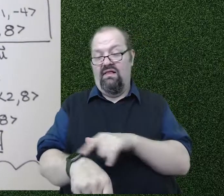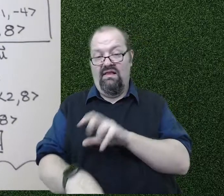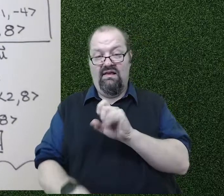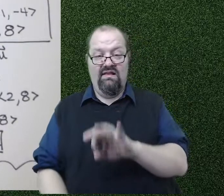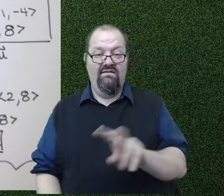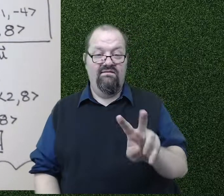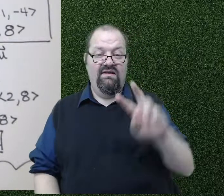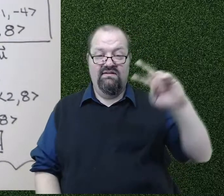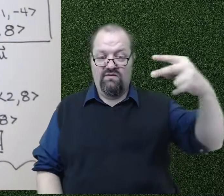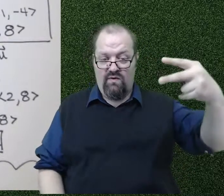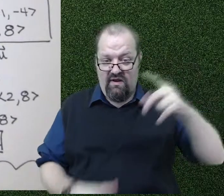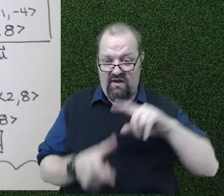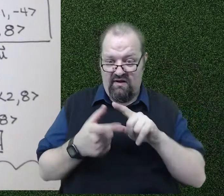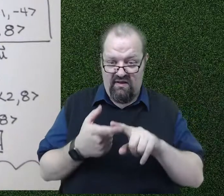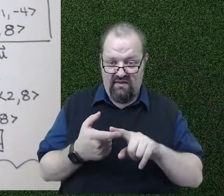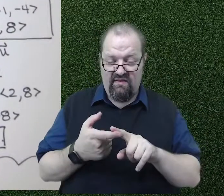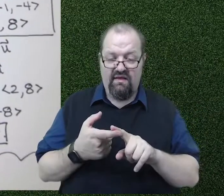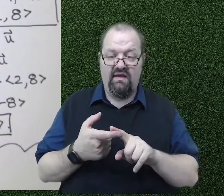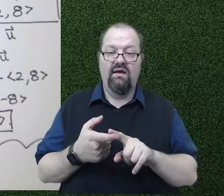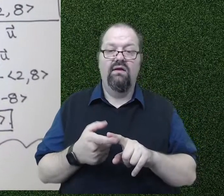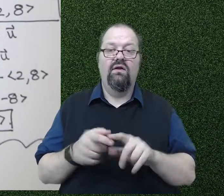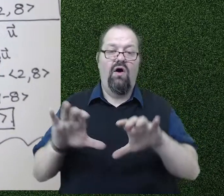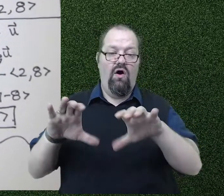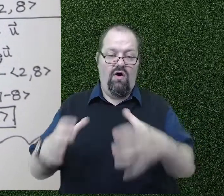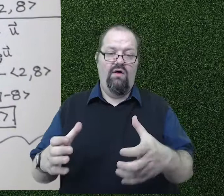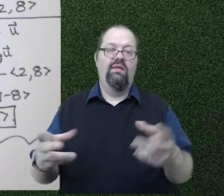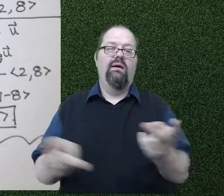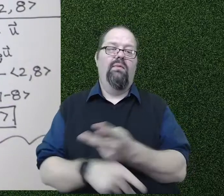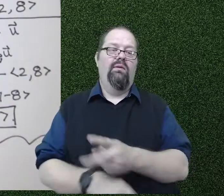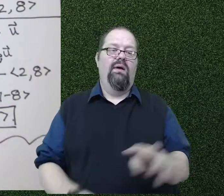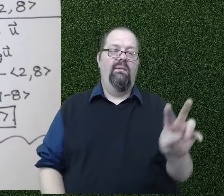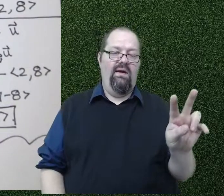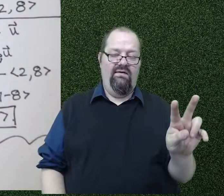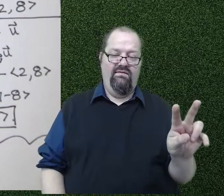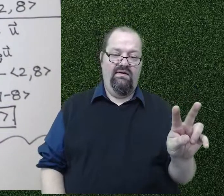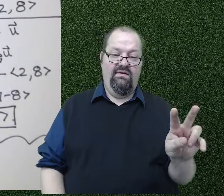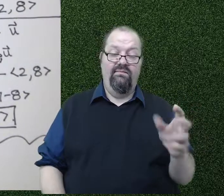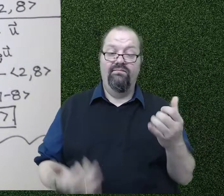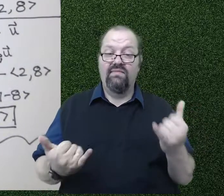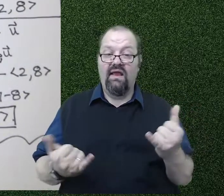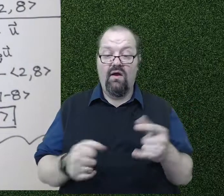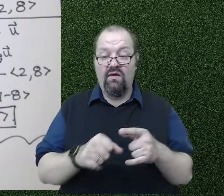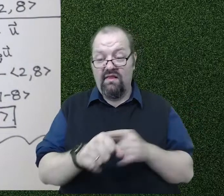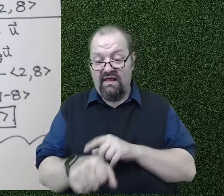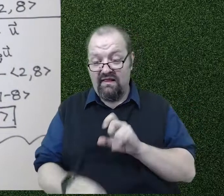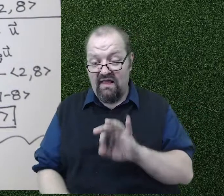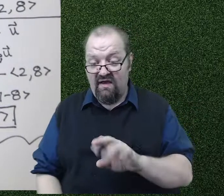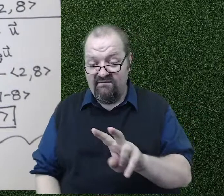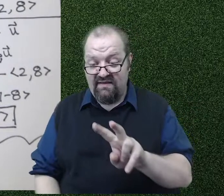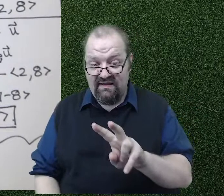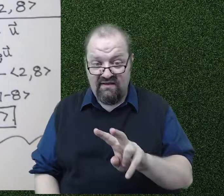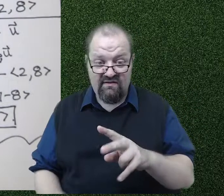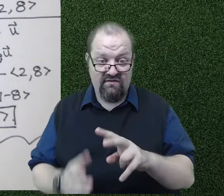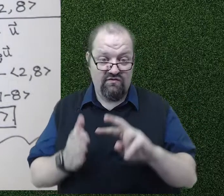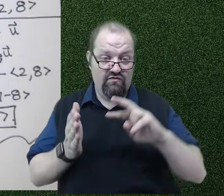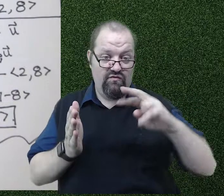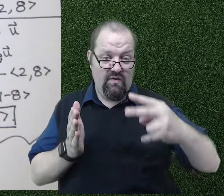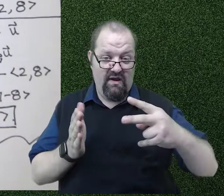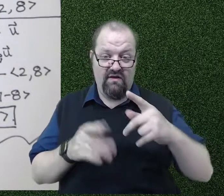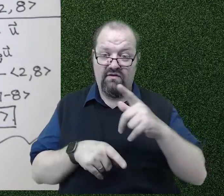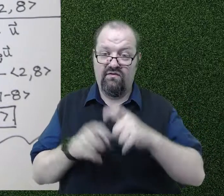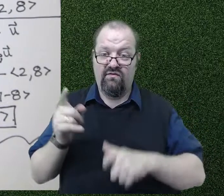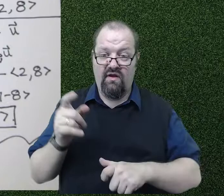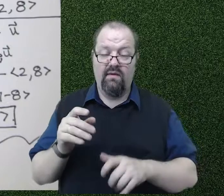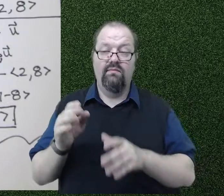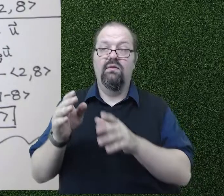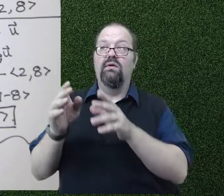take that and multiply by the vector V. Now the length of V squared just comes from taking the components